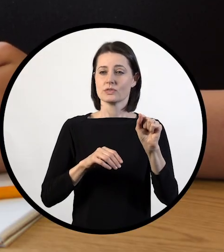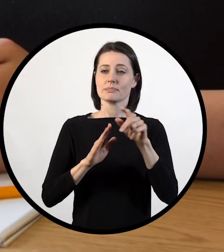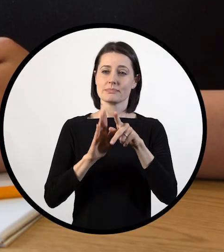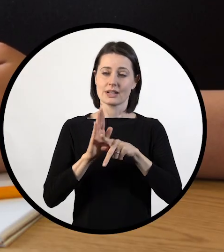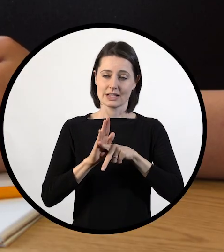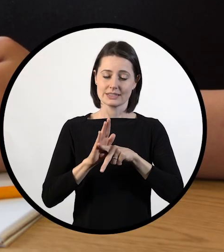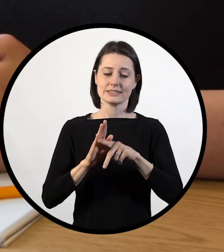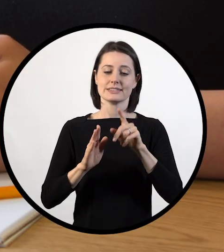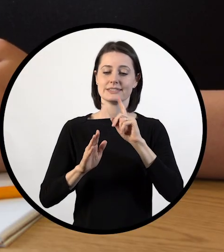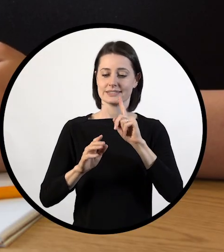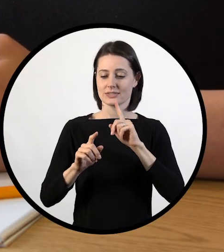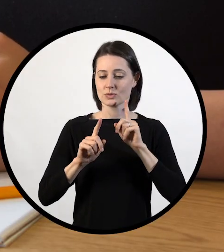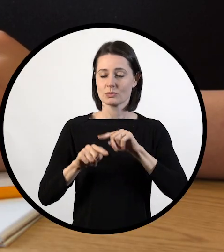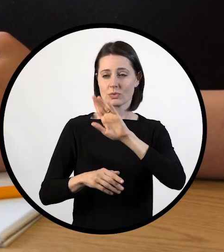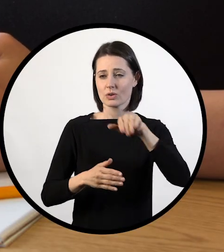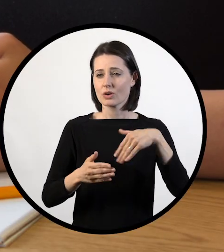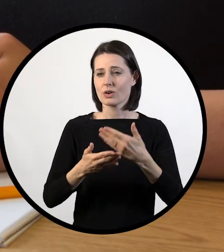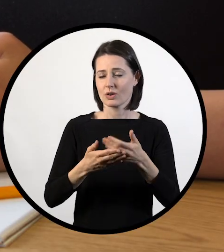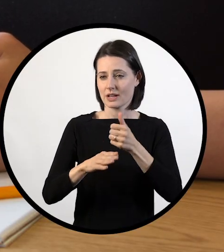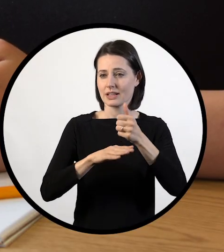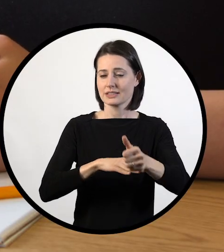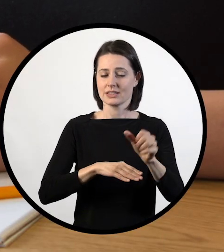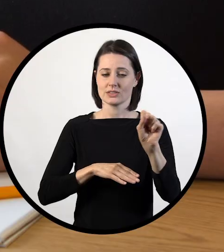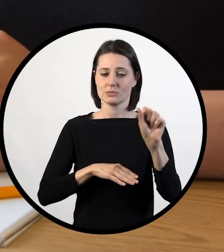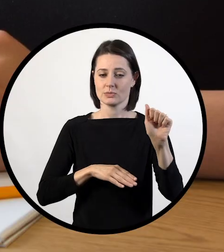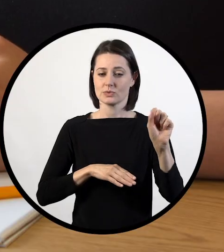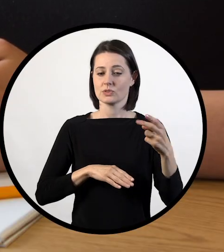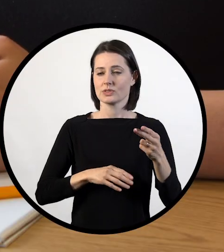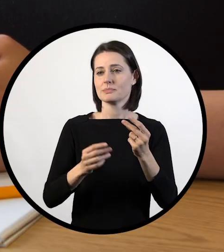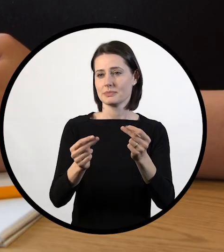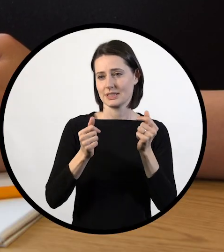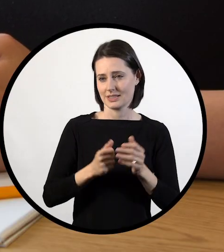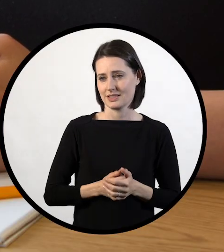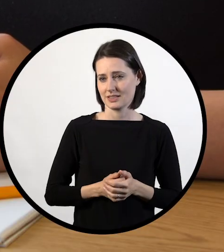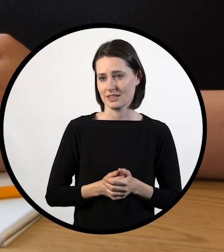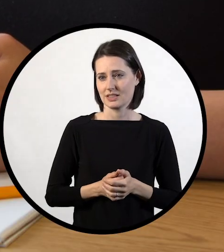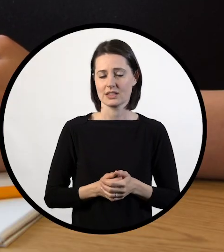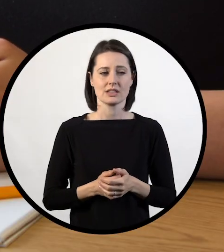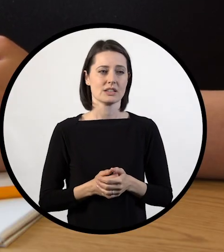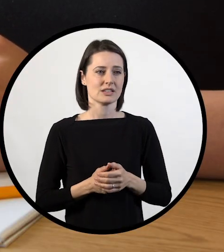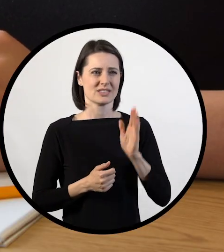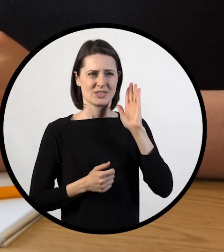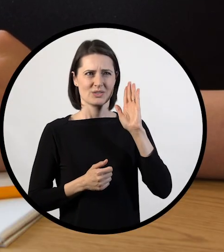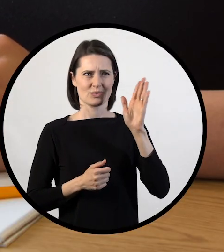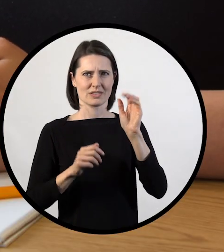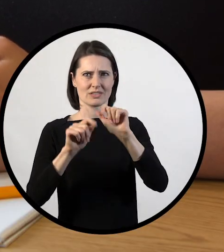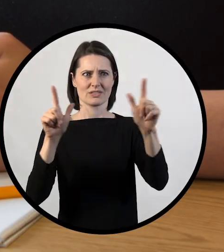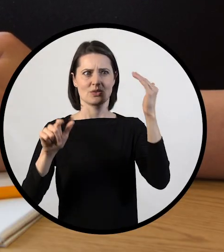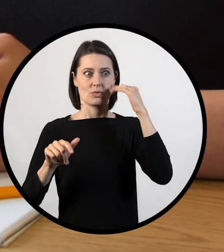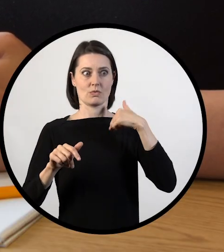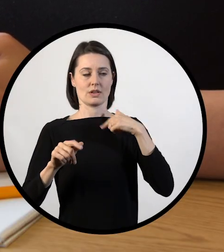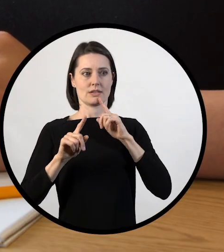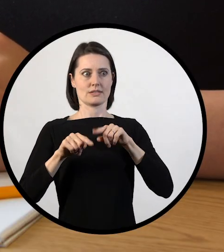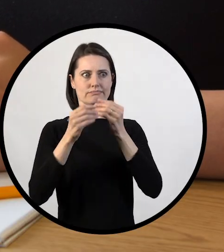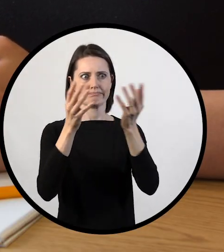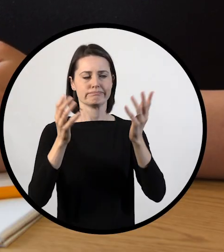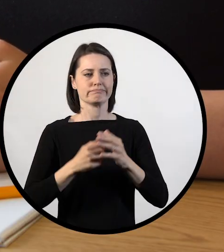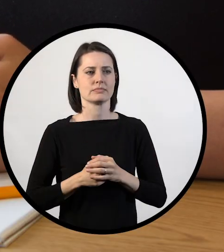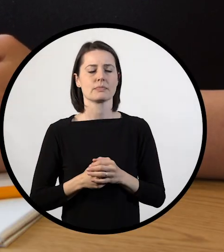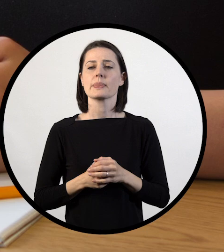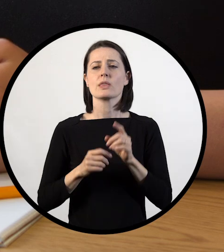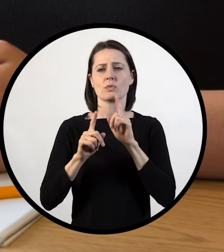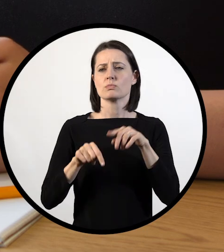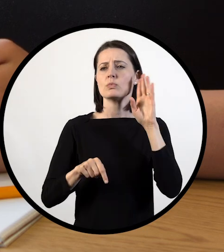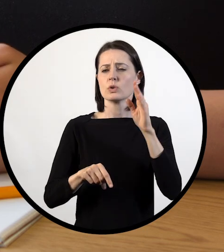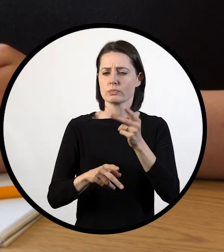Services policy to report all allegations of sexual abuse and harassment immediately. Will everyone know it was me? The